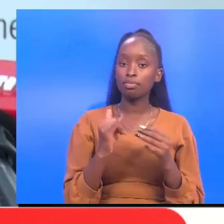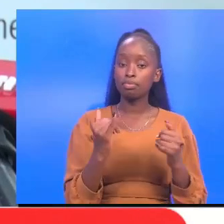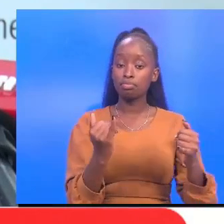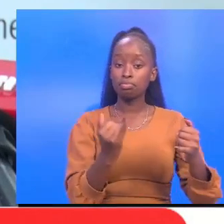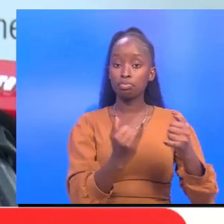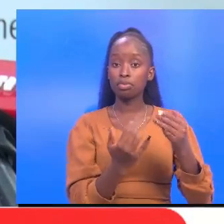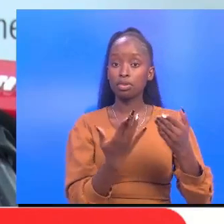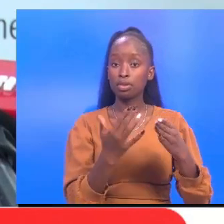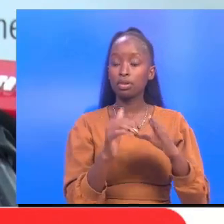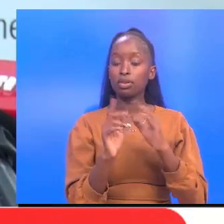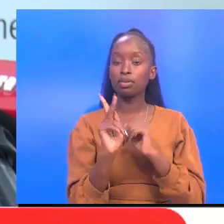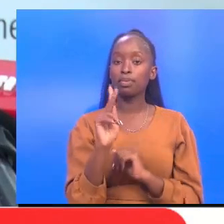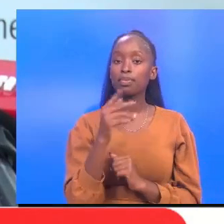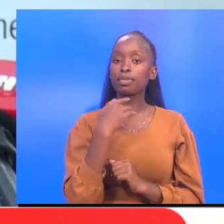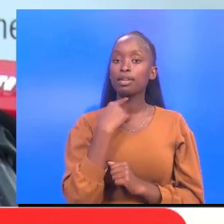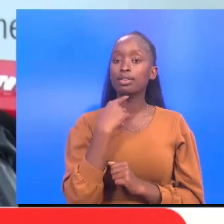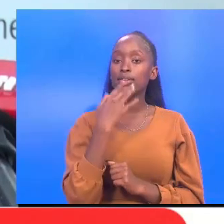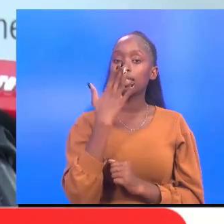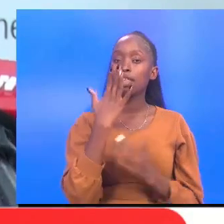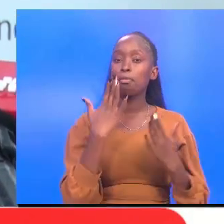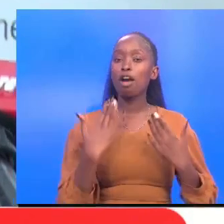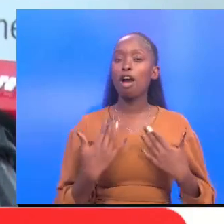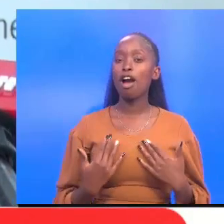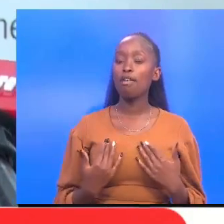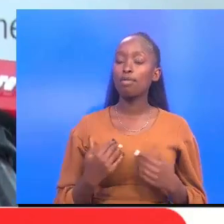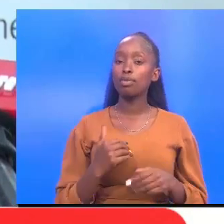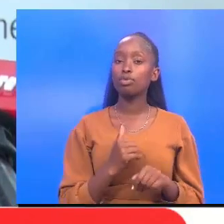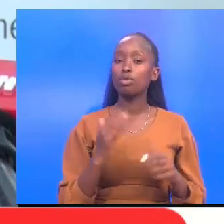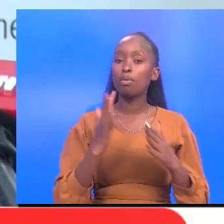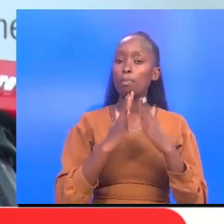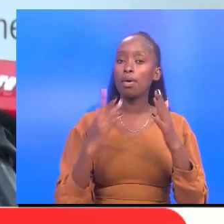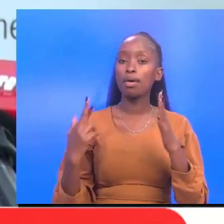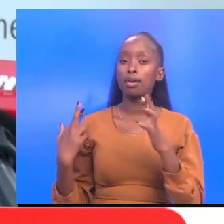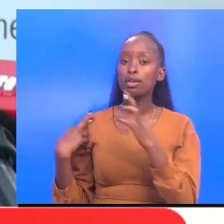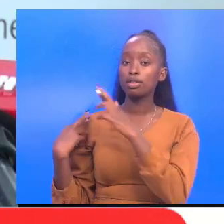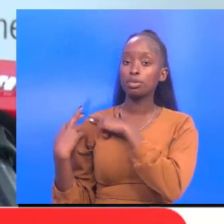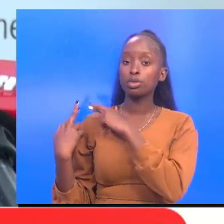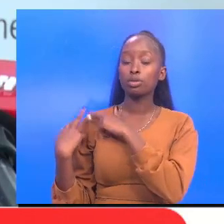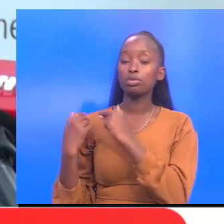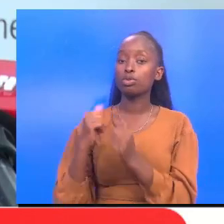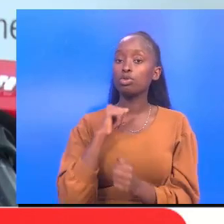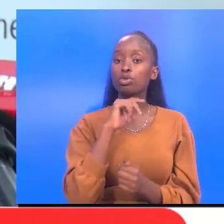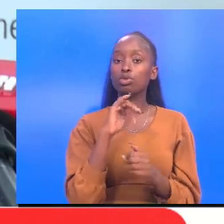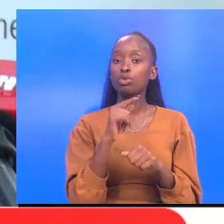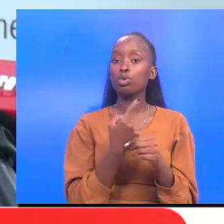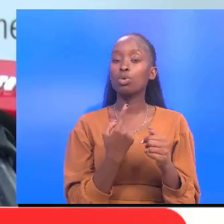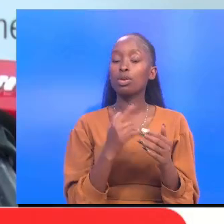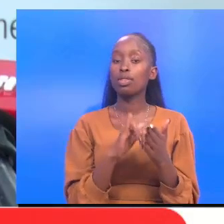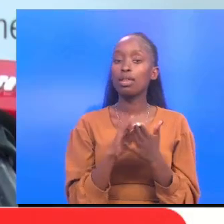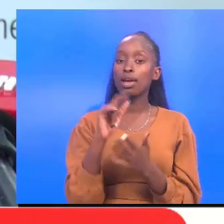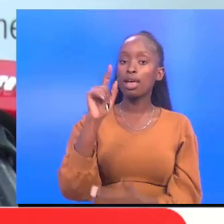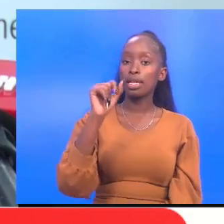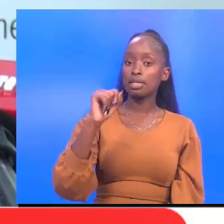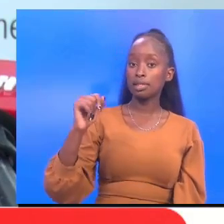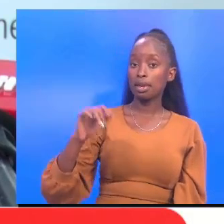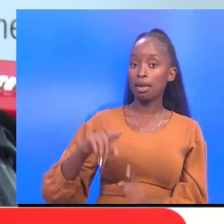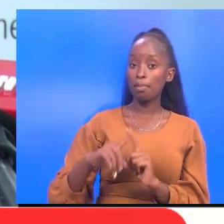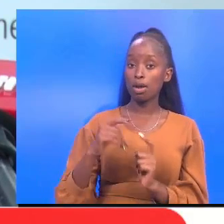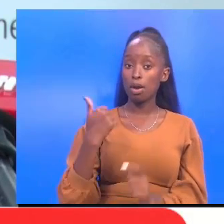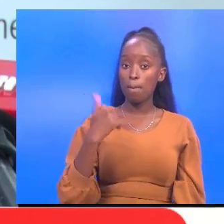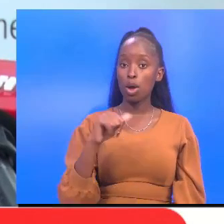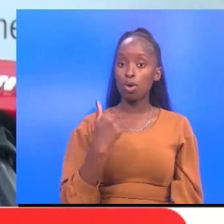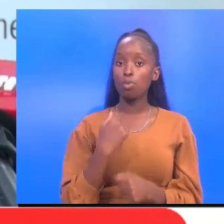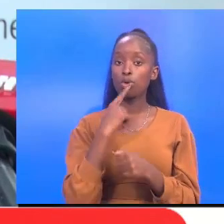SIDAC plays a very key role, not only in the TVET sector, but also in ensuring